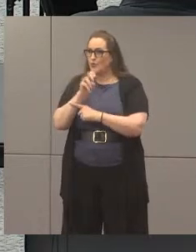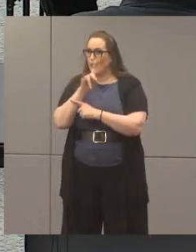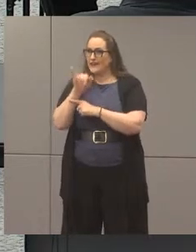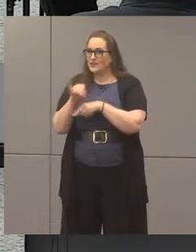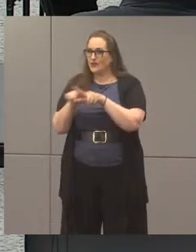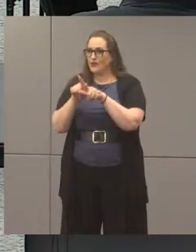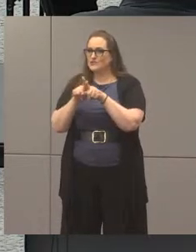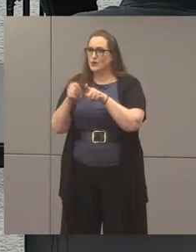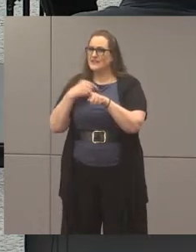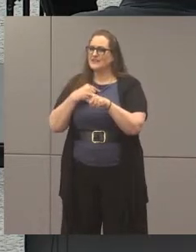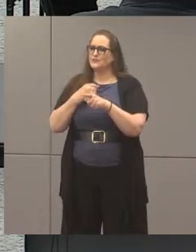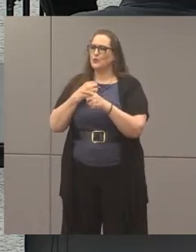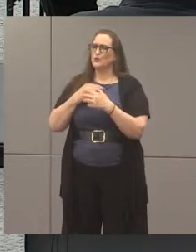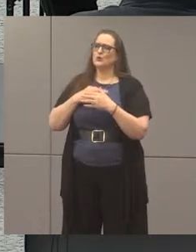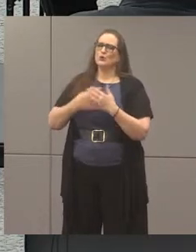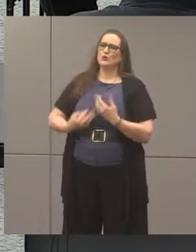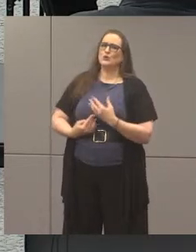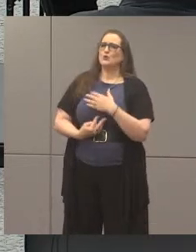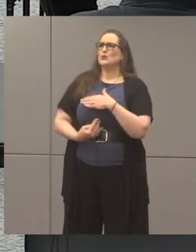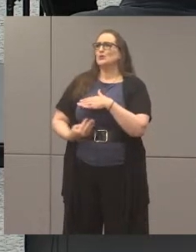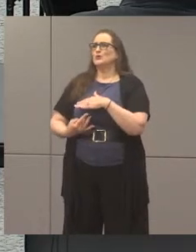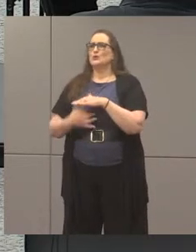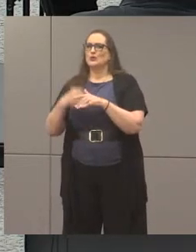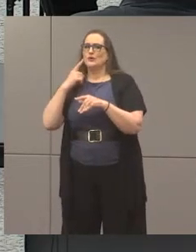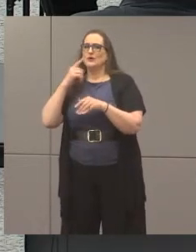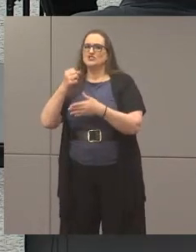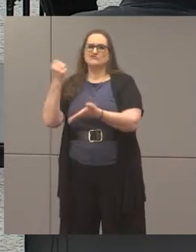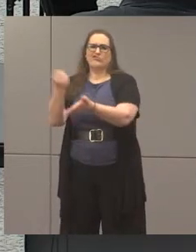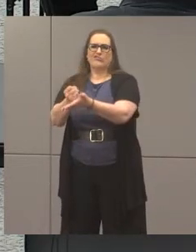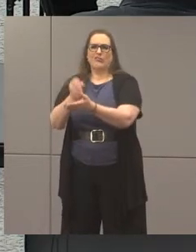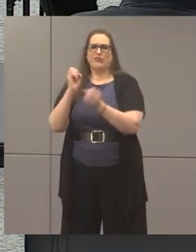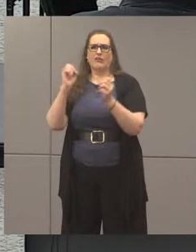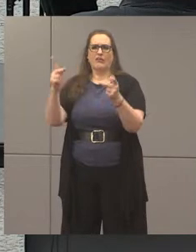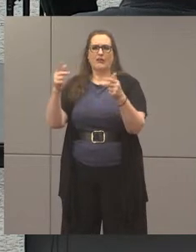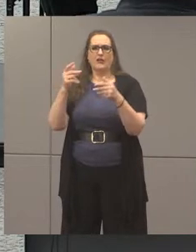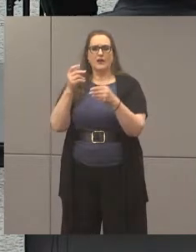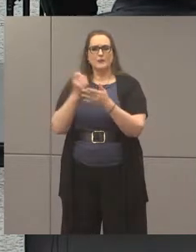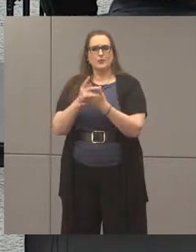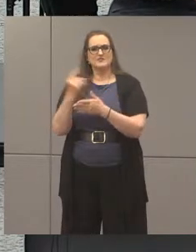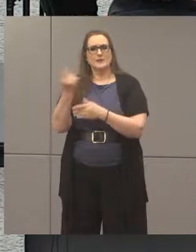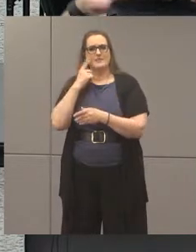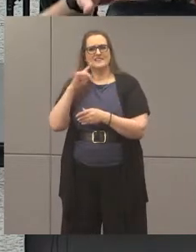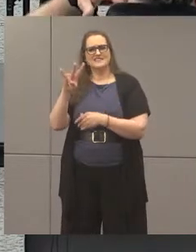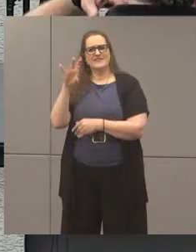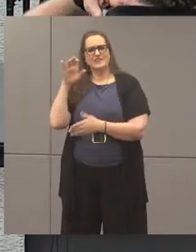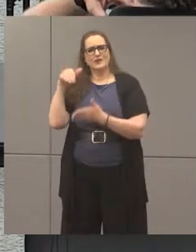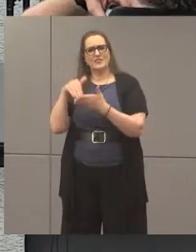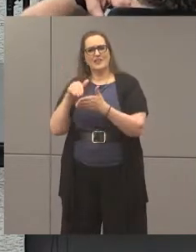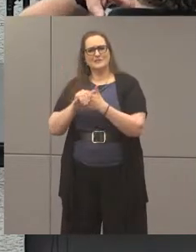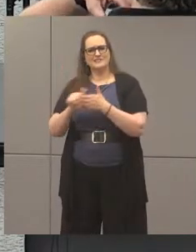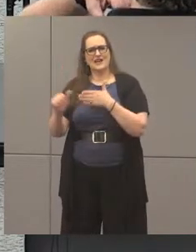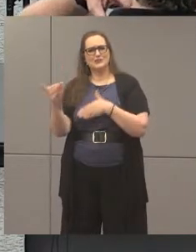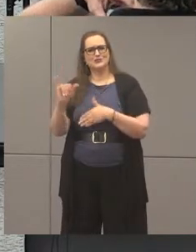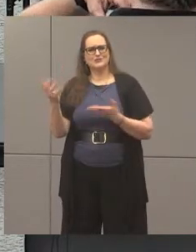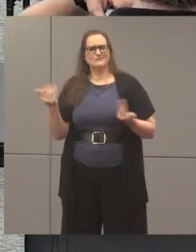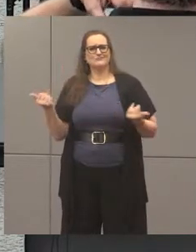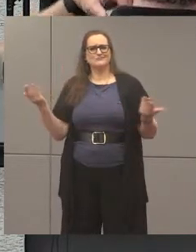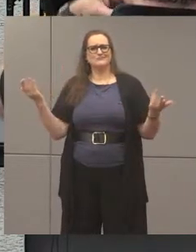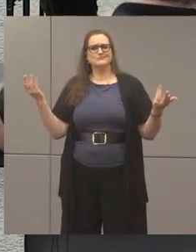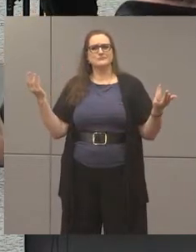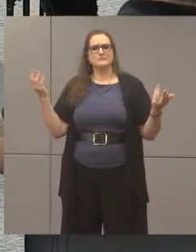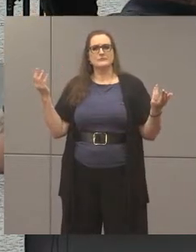It gives you heartburn giving a rubber stamp on something that's $700,000 too. That,